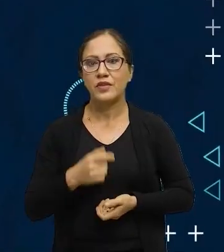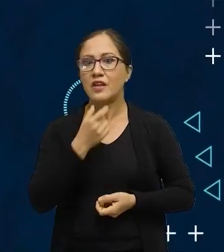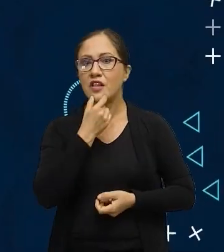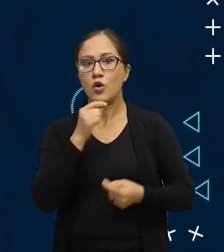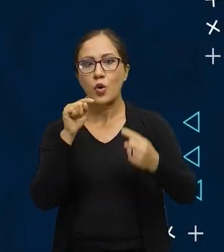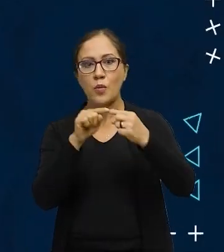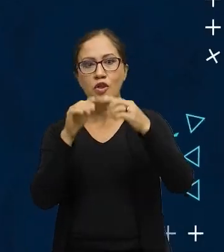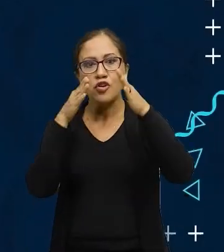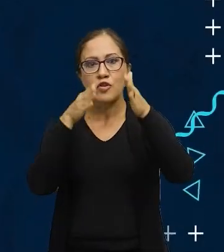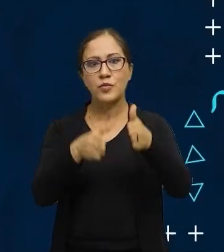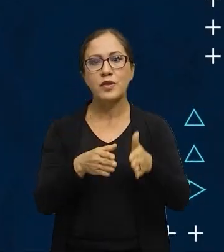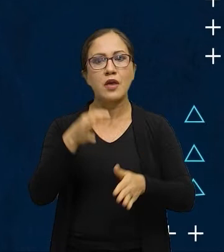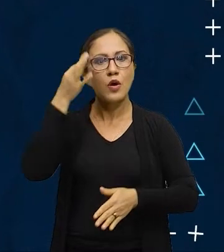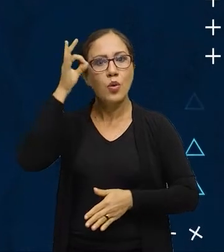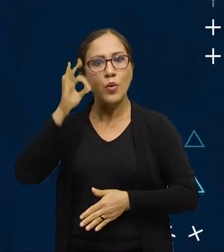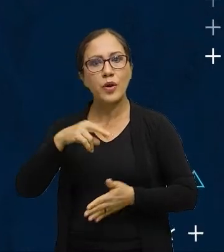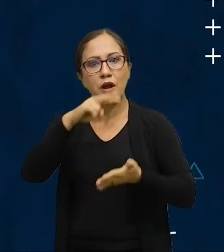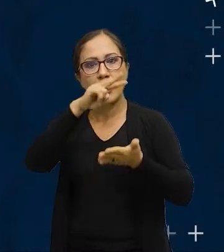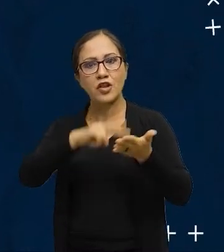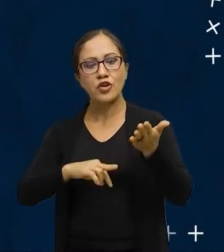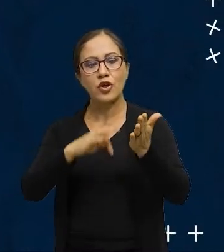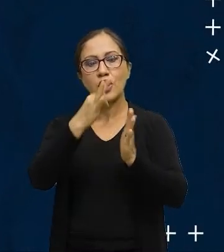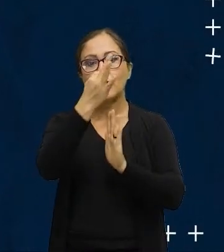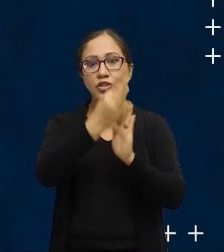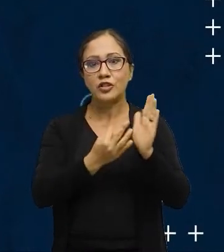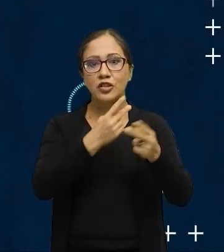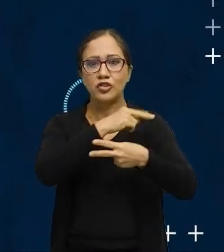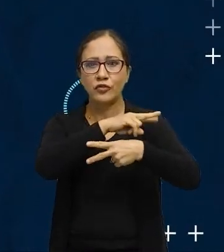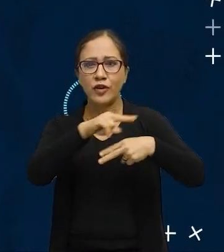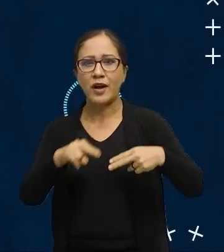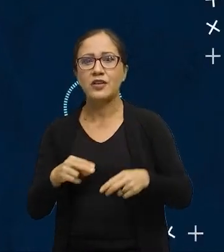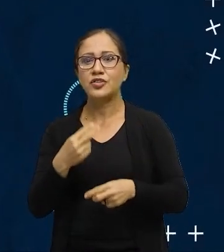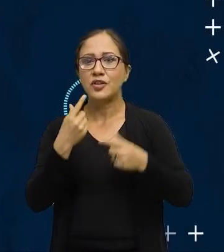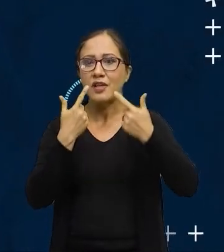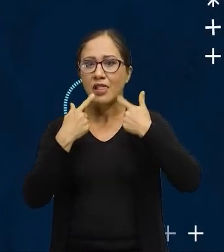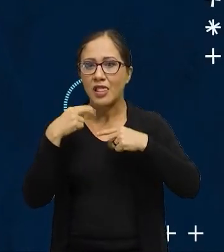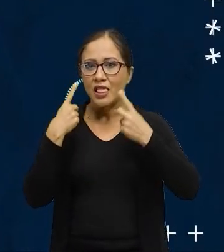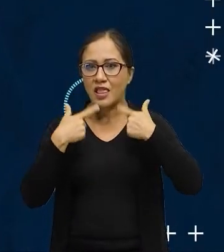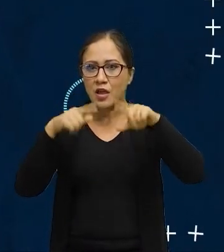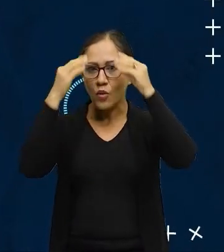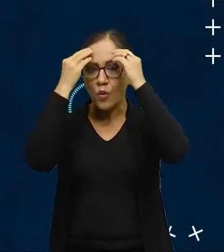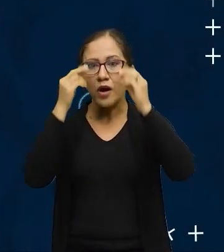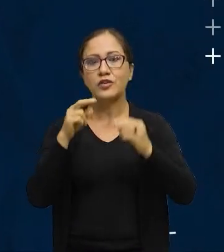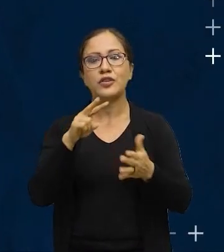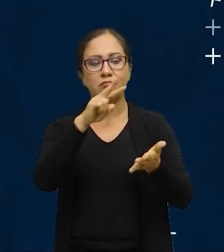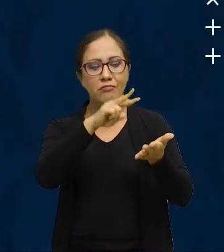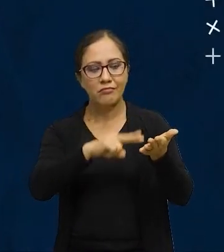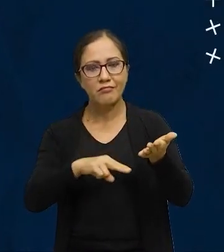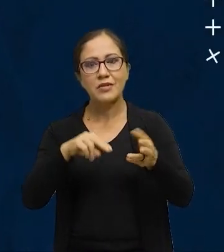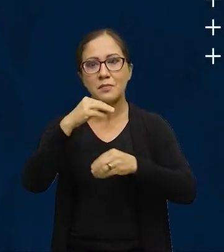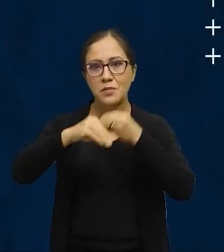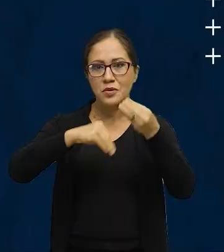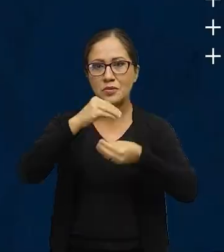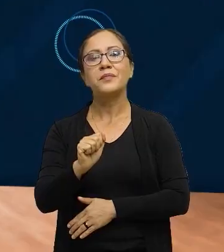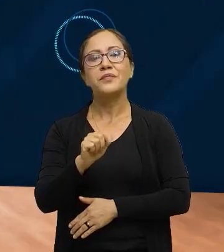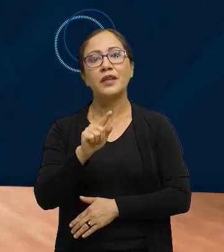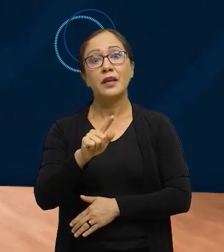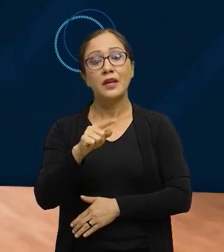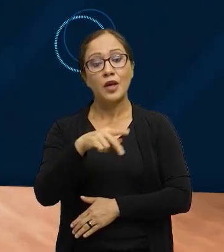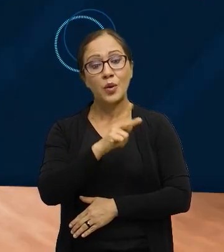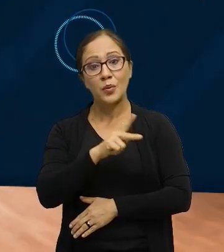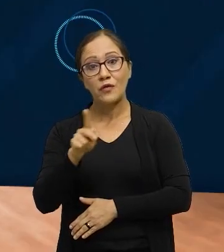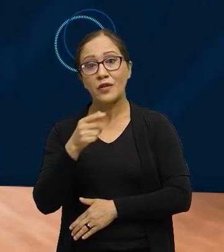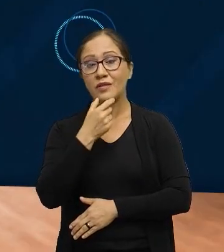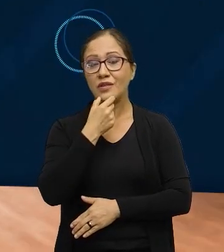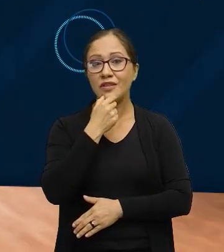Objetivo específico: compreender a leitura de textos em linguagem verbal, não verbal e linguagem mista.